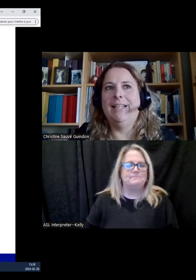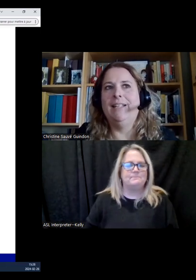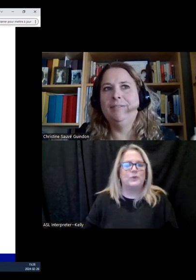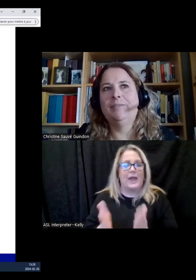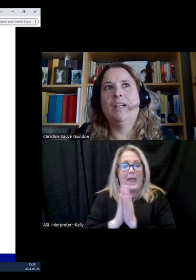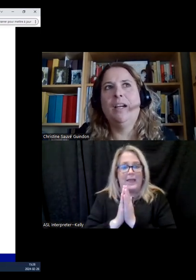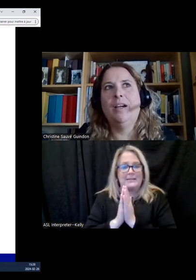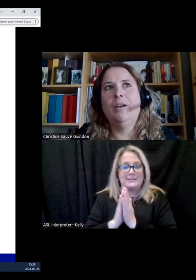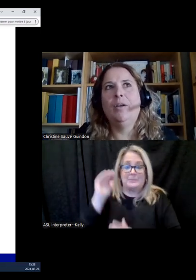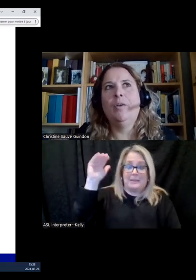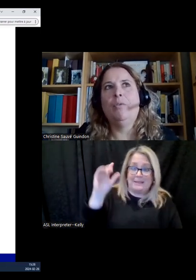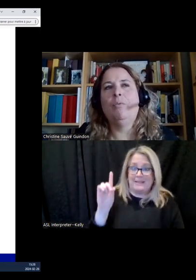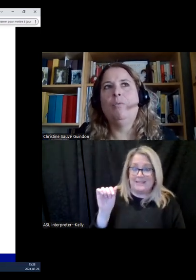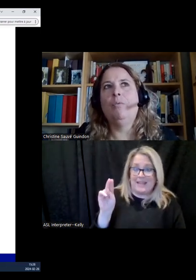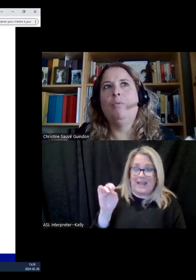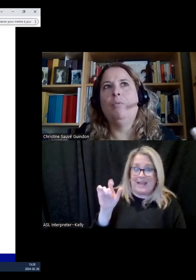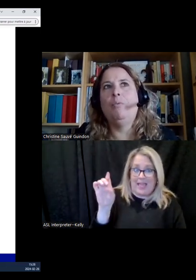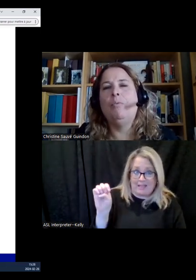big Danielle